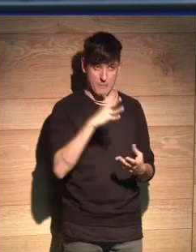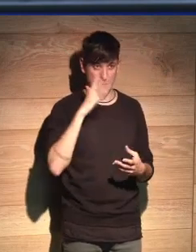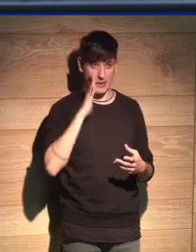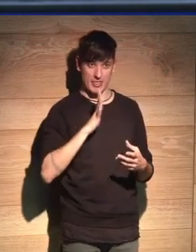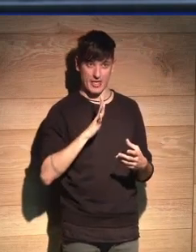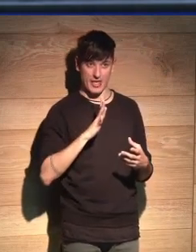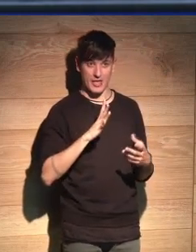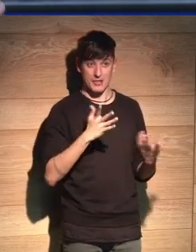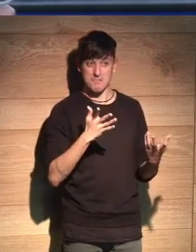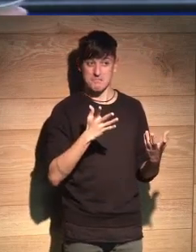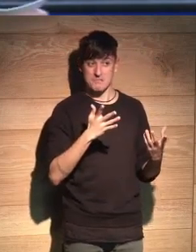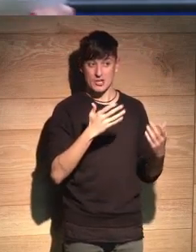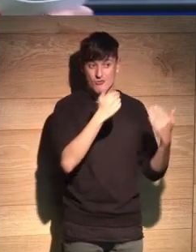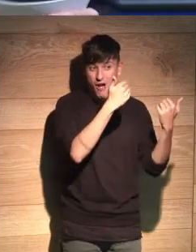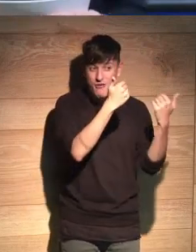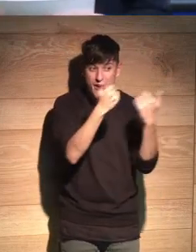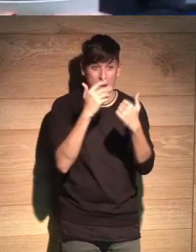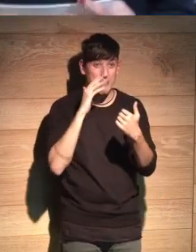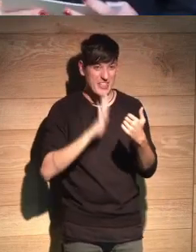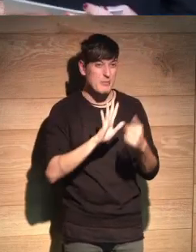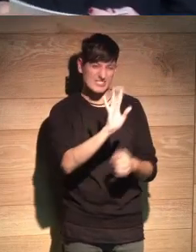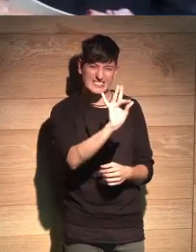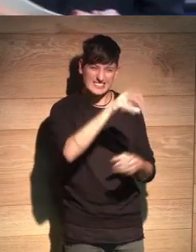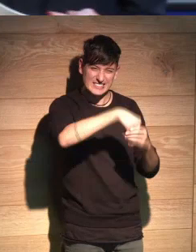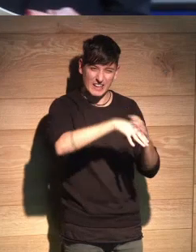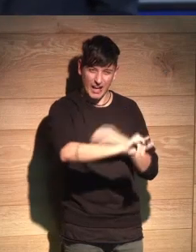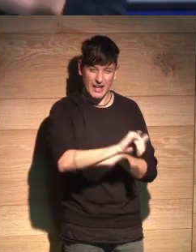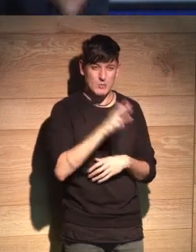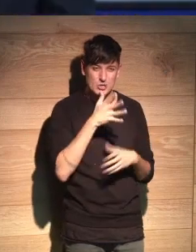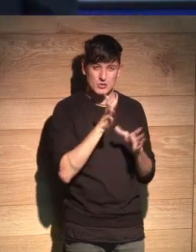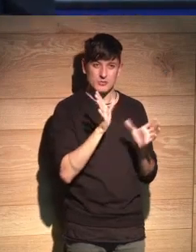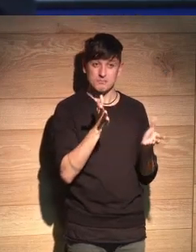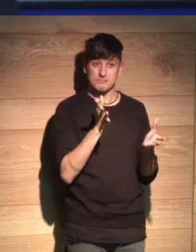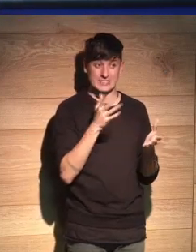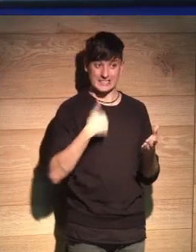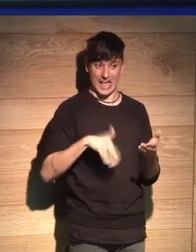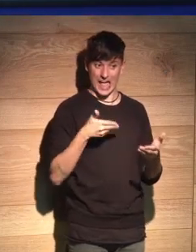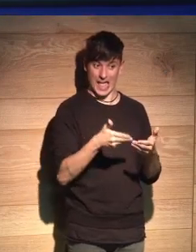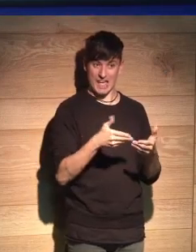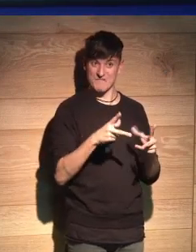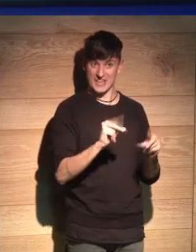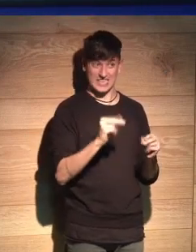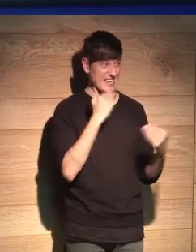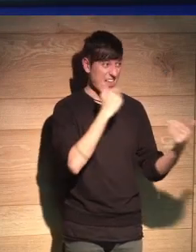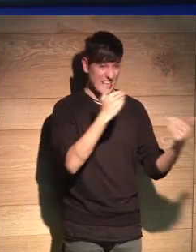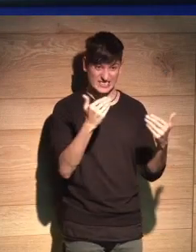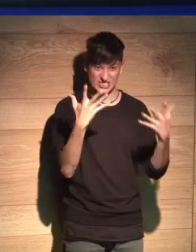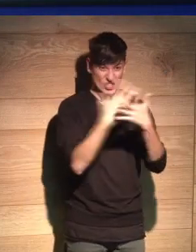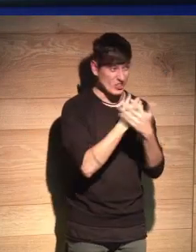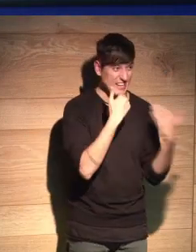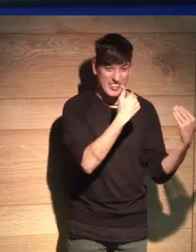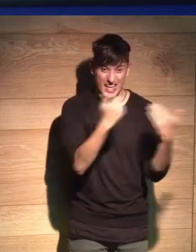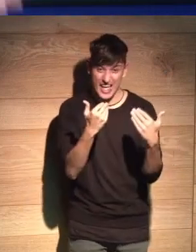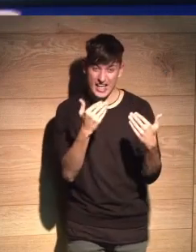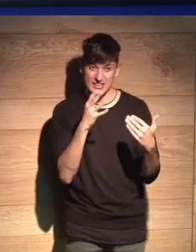they do not appear in the first picture, but in the second one they are. And at the end, that's why the teams advance so much.